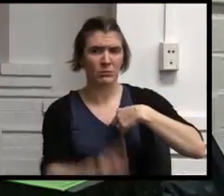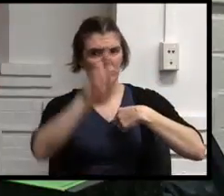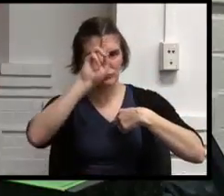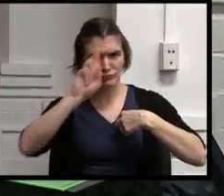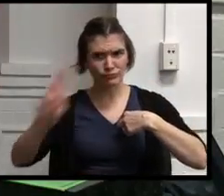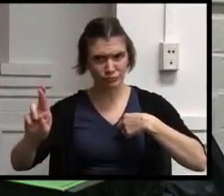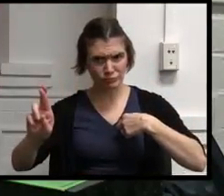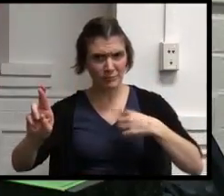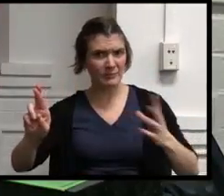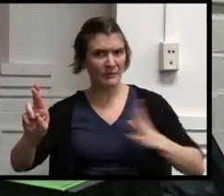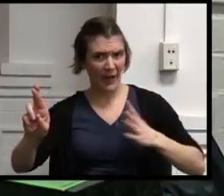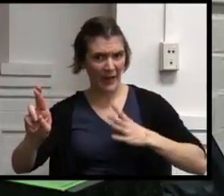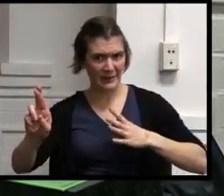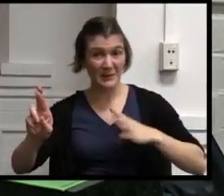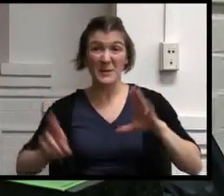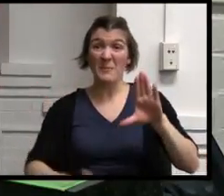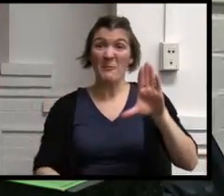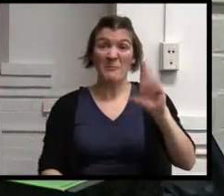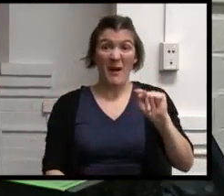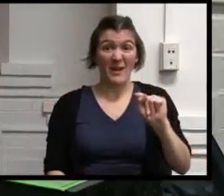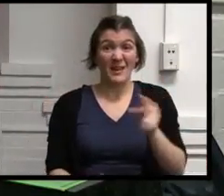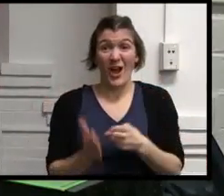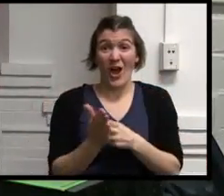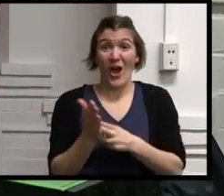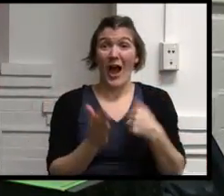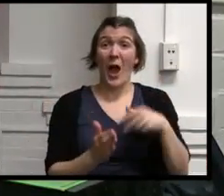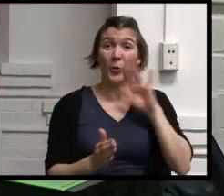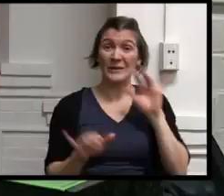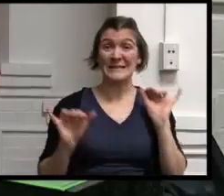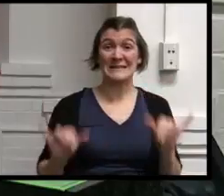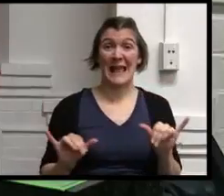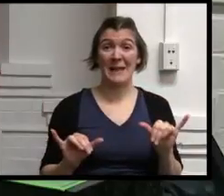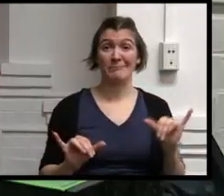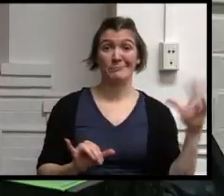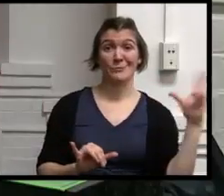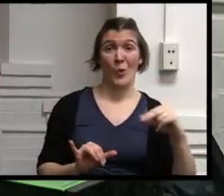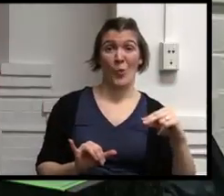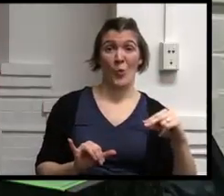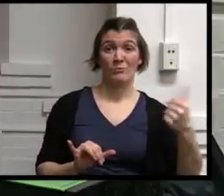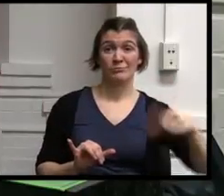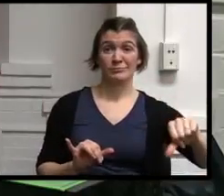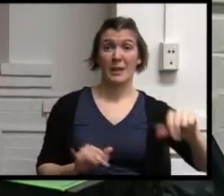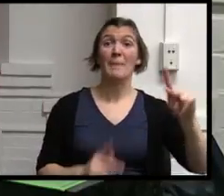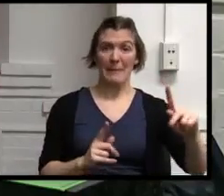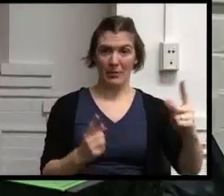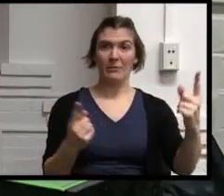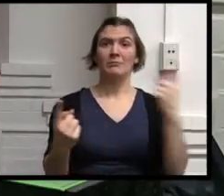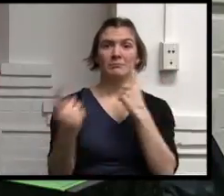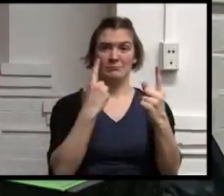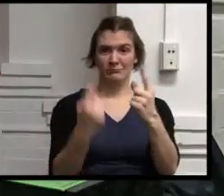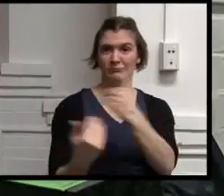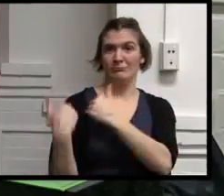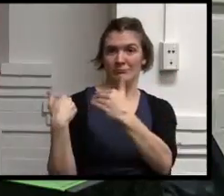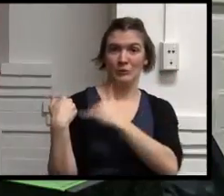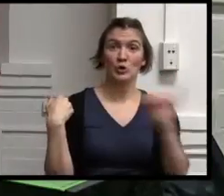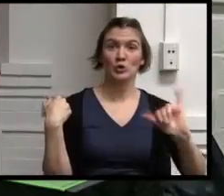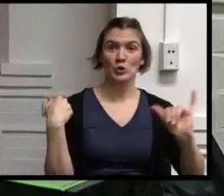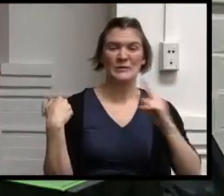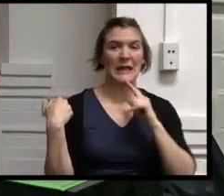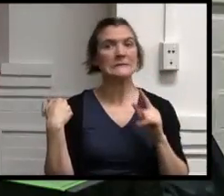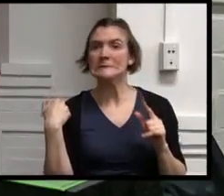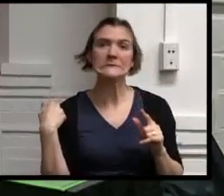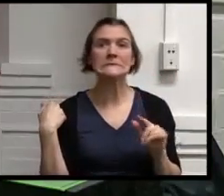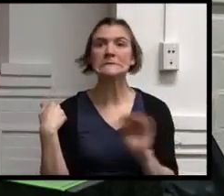respectful for you. But I probably will vote the same way, because I've had some people come up to me